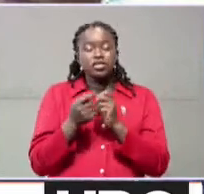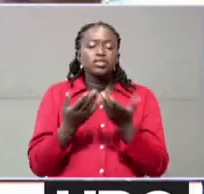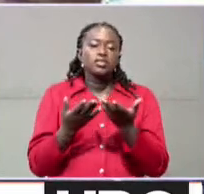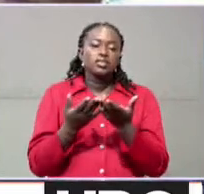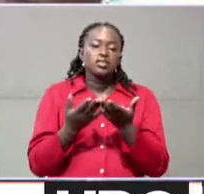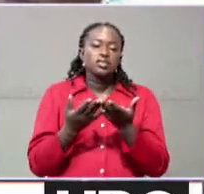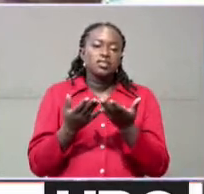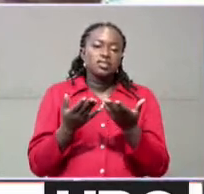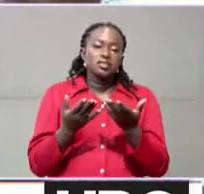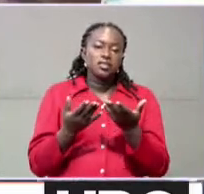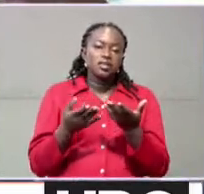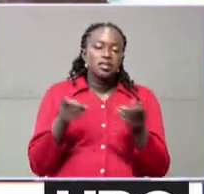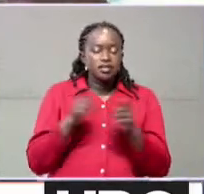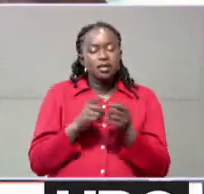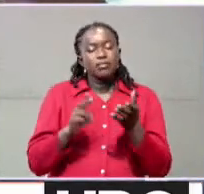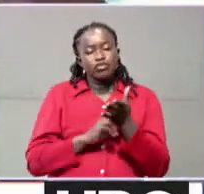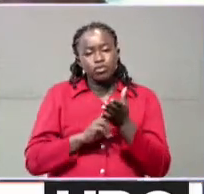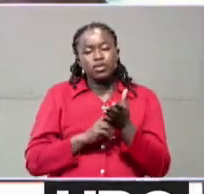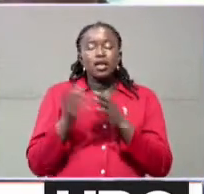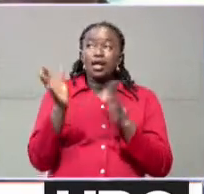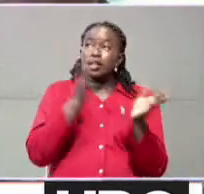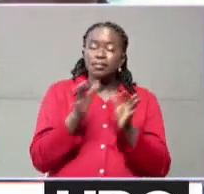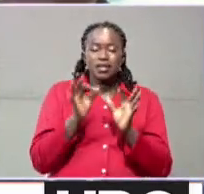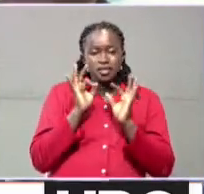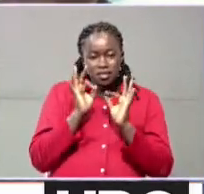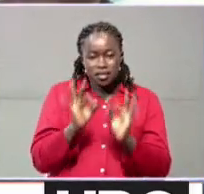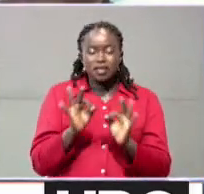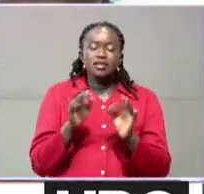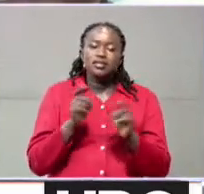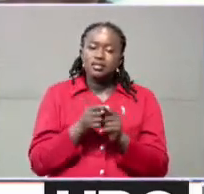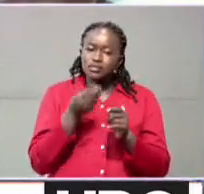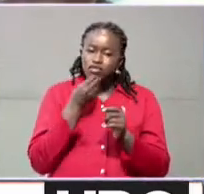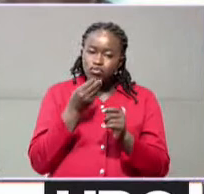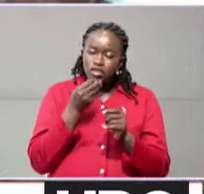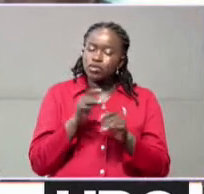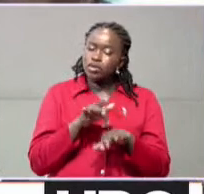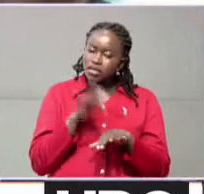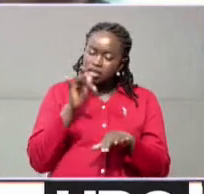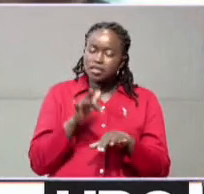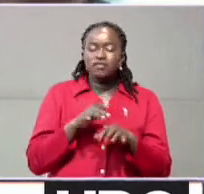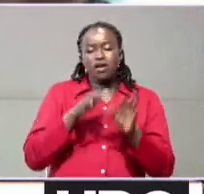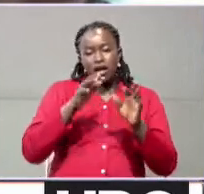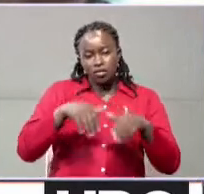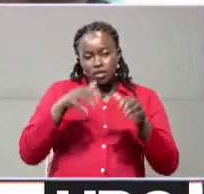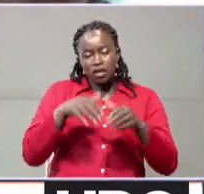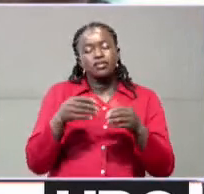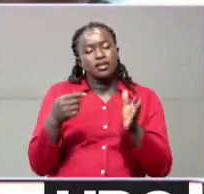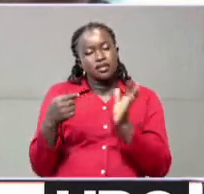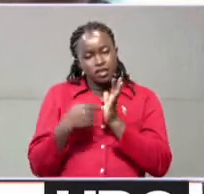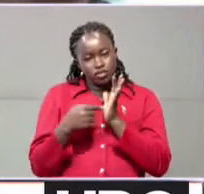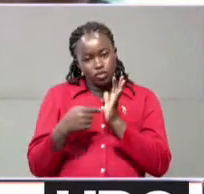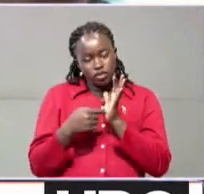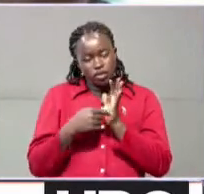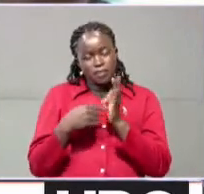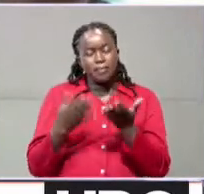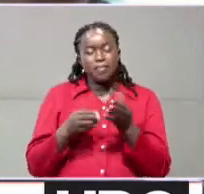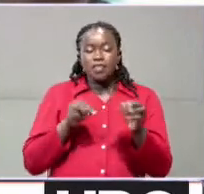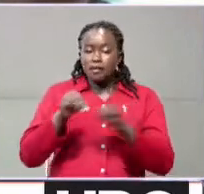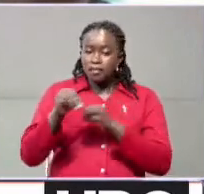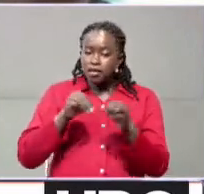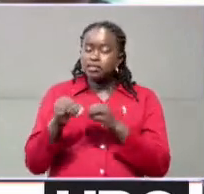adoption of climate smart and nutrition sensitive agricultural technologies management